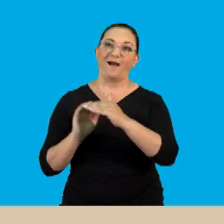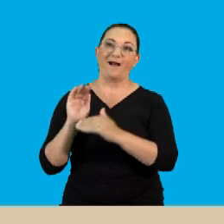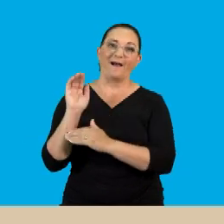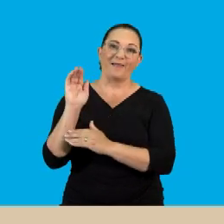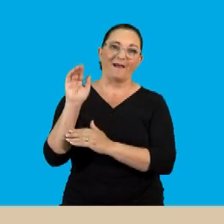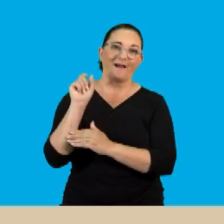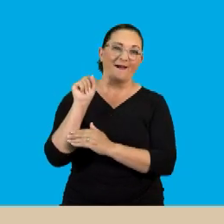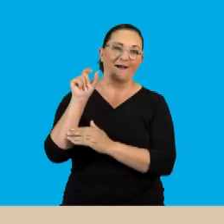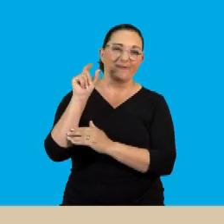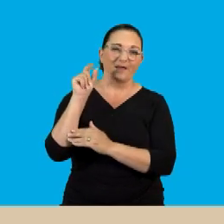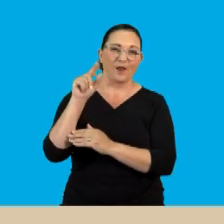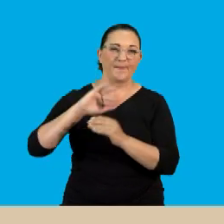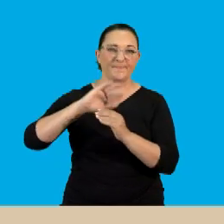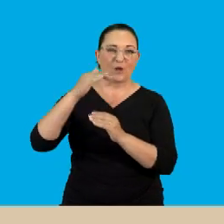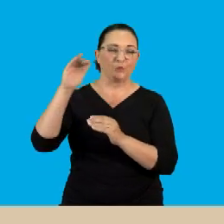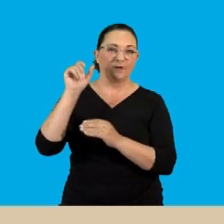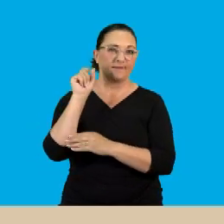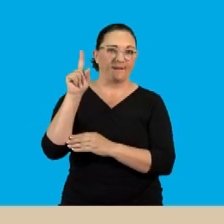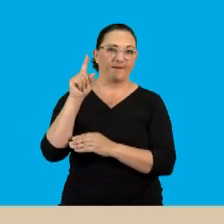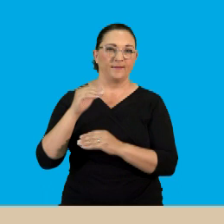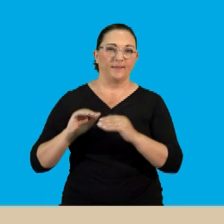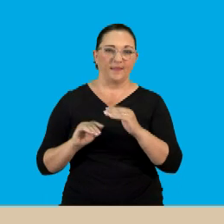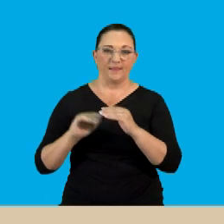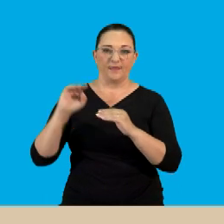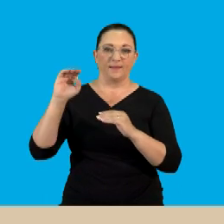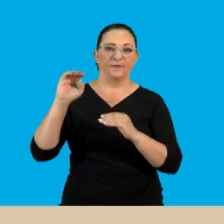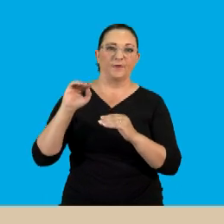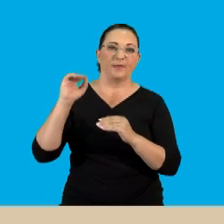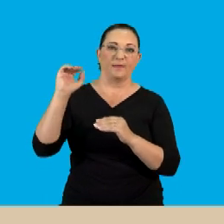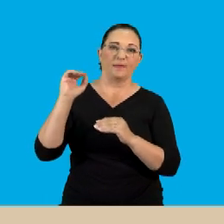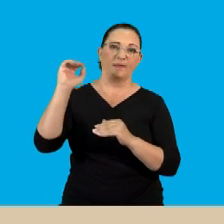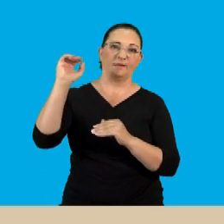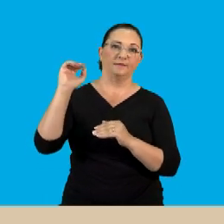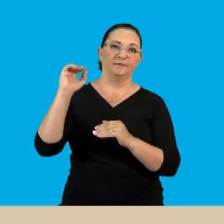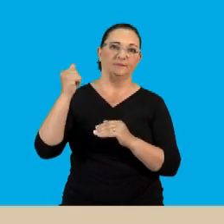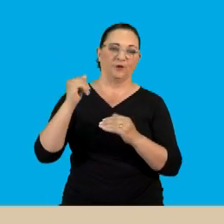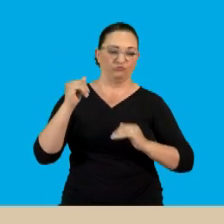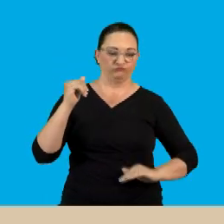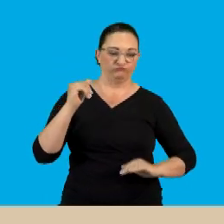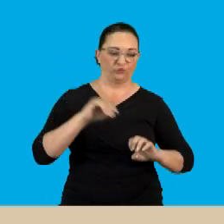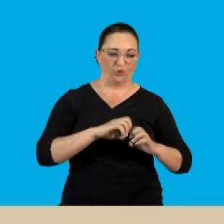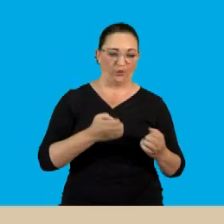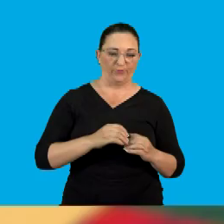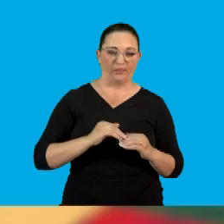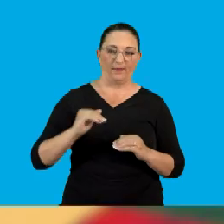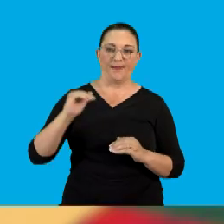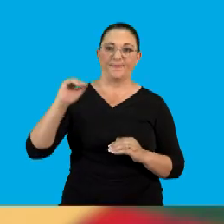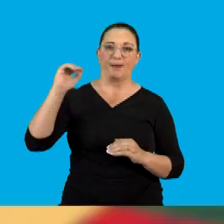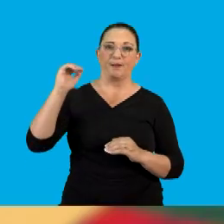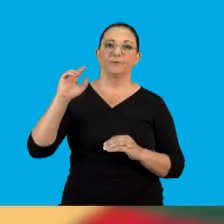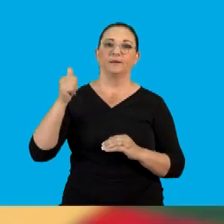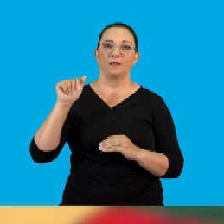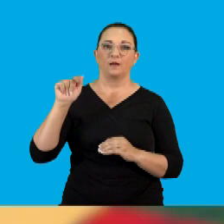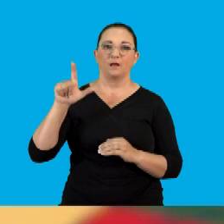So as you go high up a mountain, you are increasing the distance from the surface of the Earth, and you are also